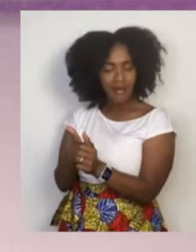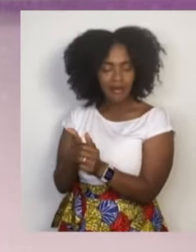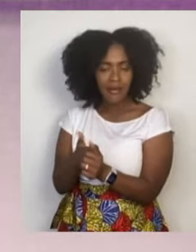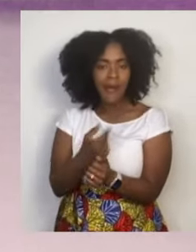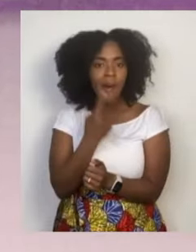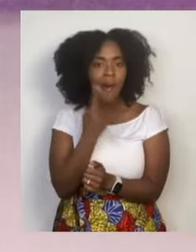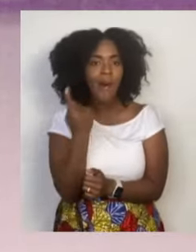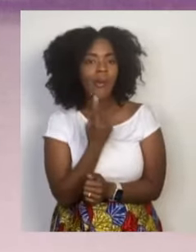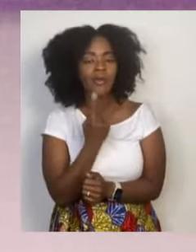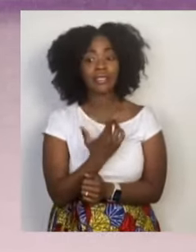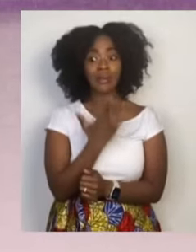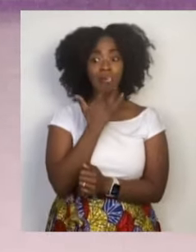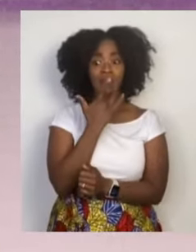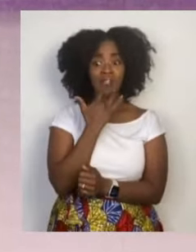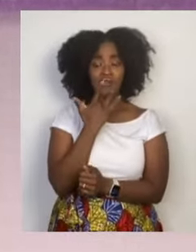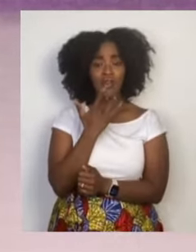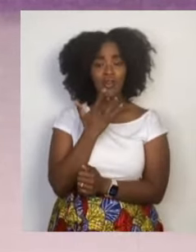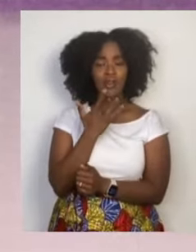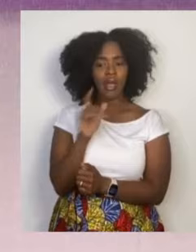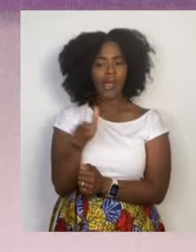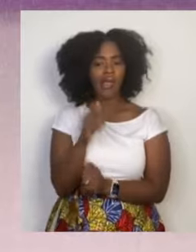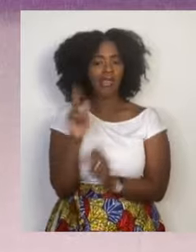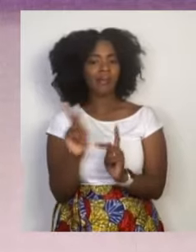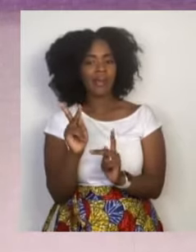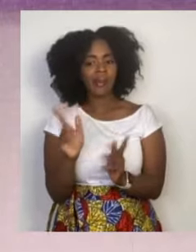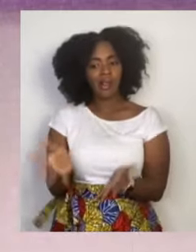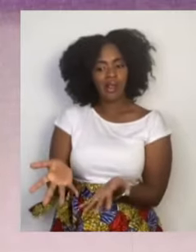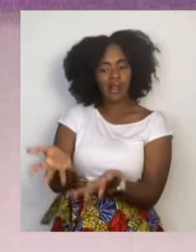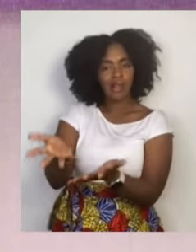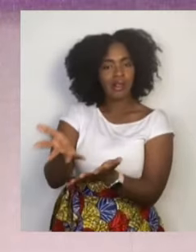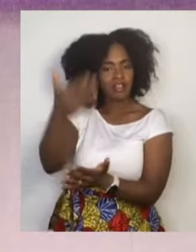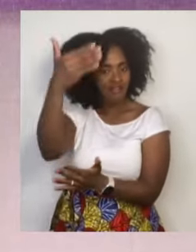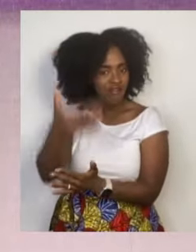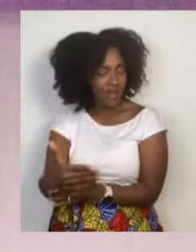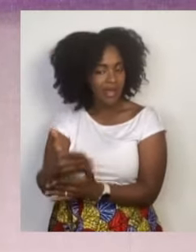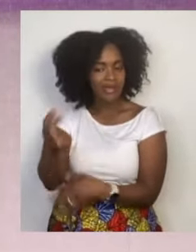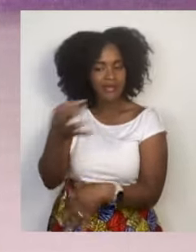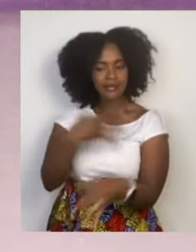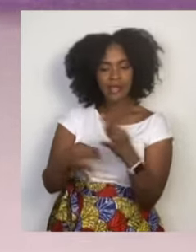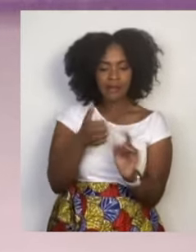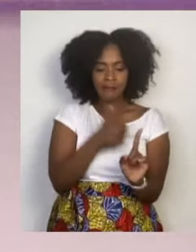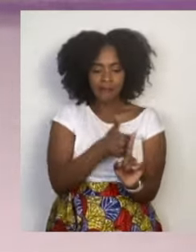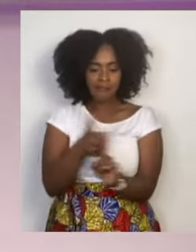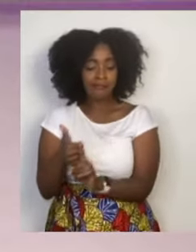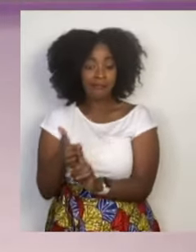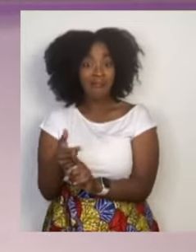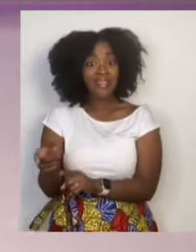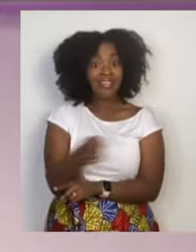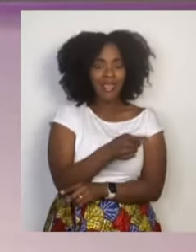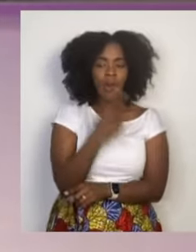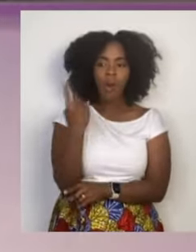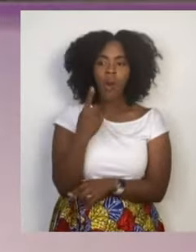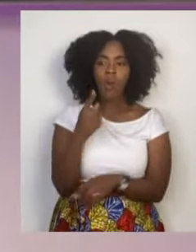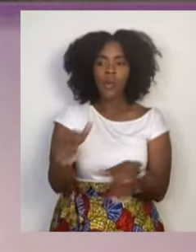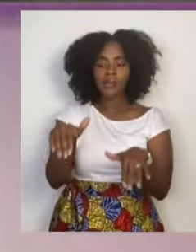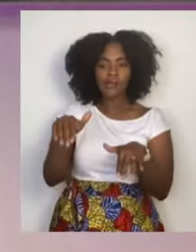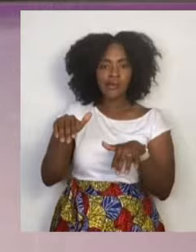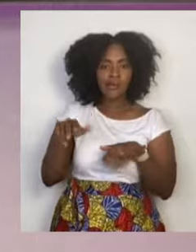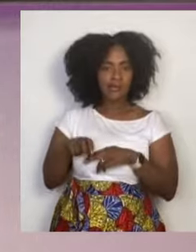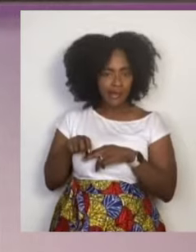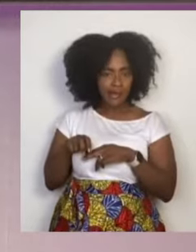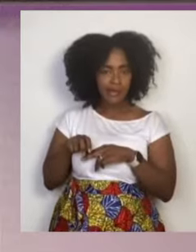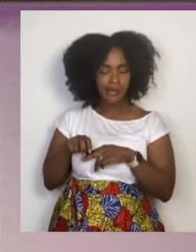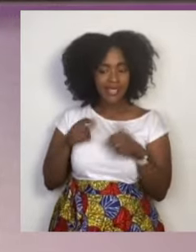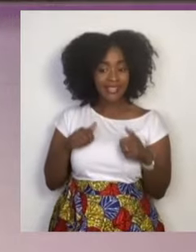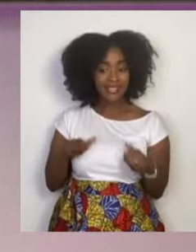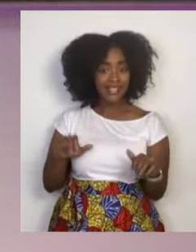themselves. These are the ones who always sit back and sacrifice so that everybody else can get theirs. These are the ones who